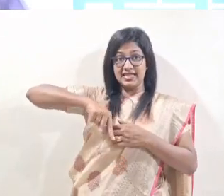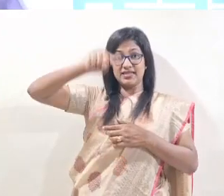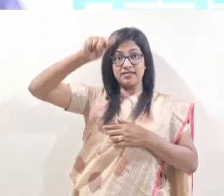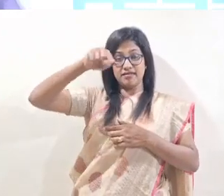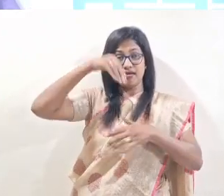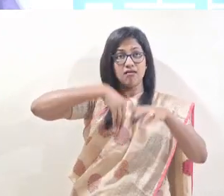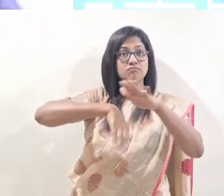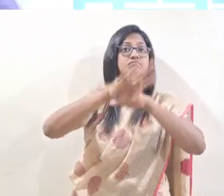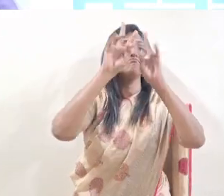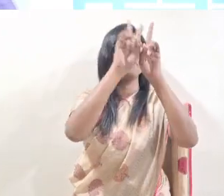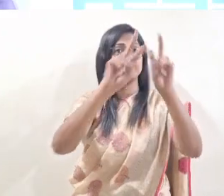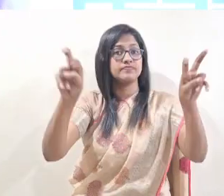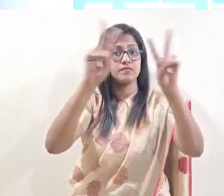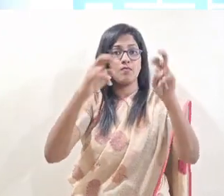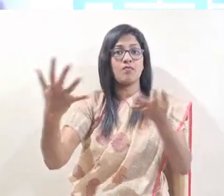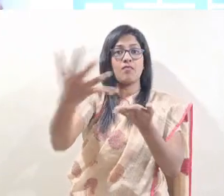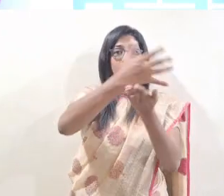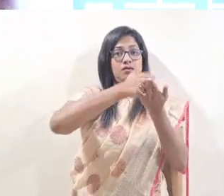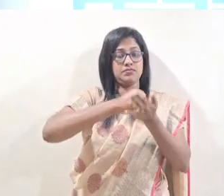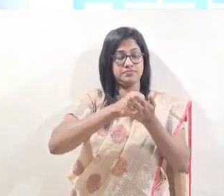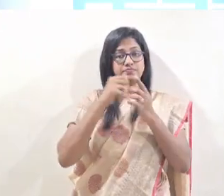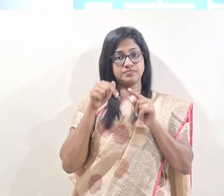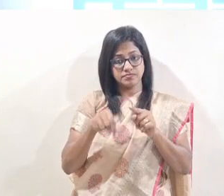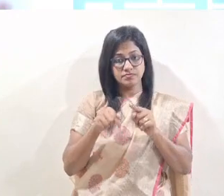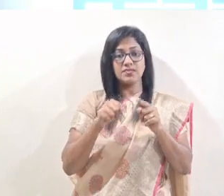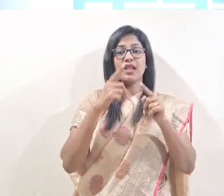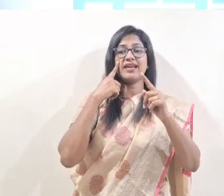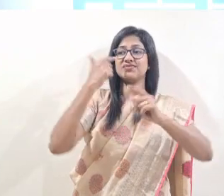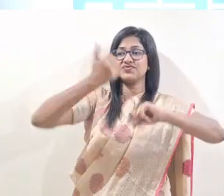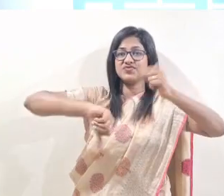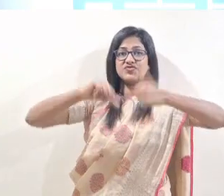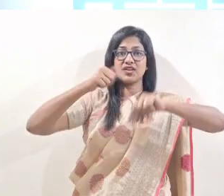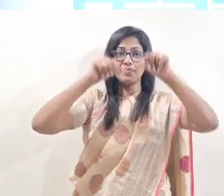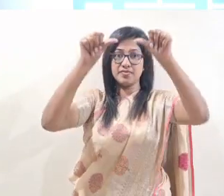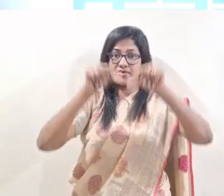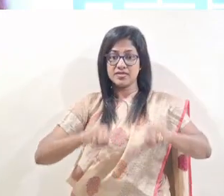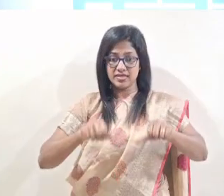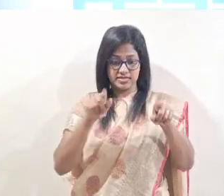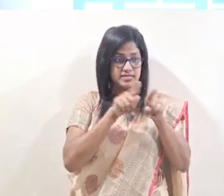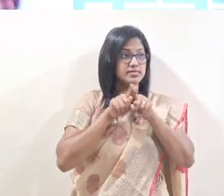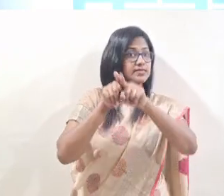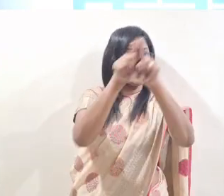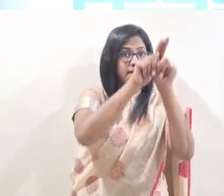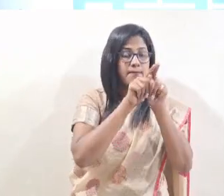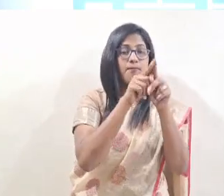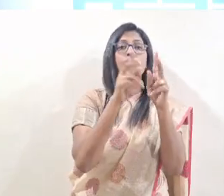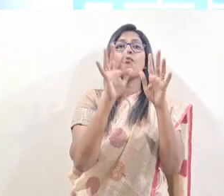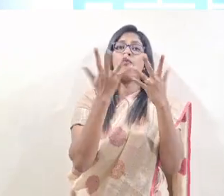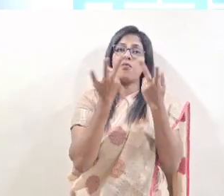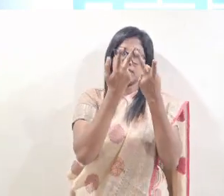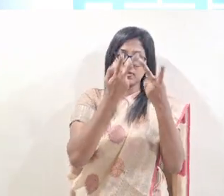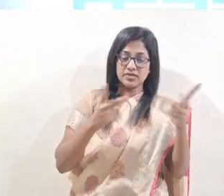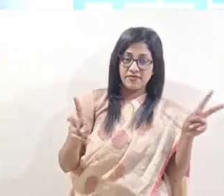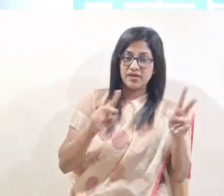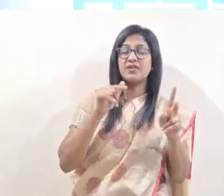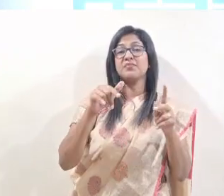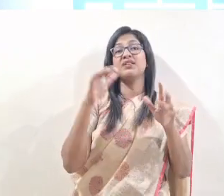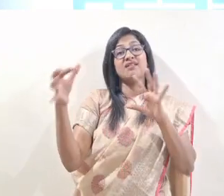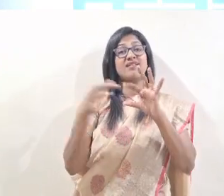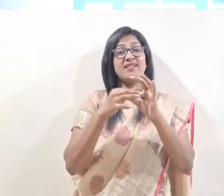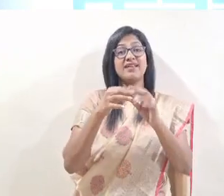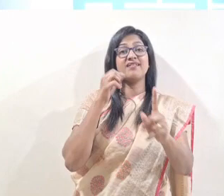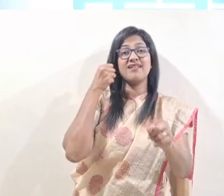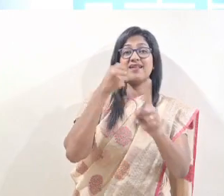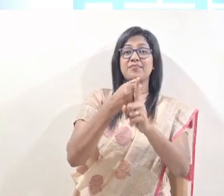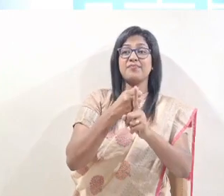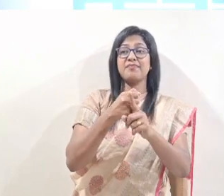India, and we should try to see how the results are same or different. And of course, all of these results have a direct impact